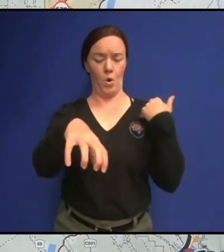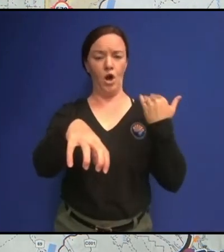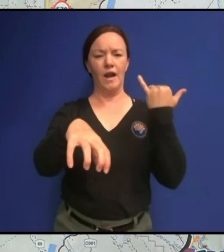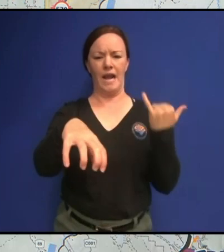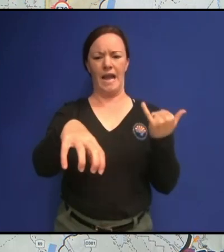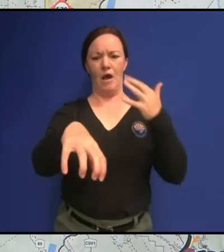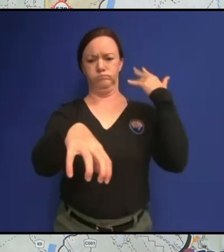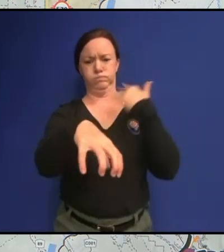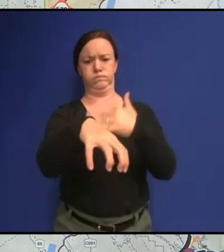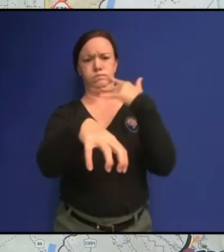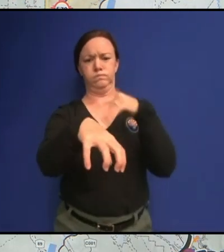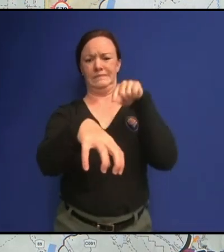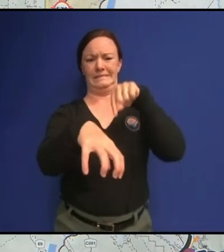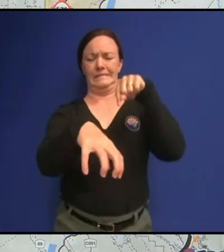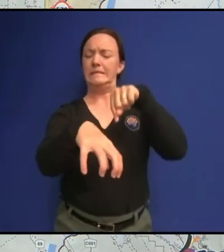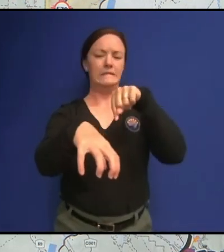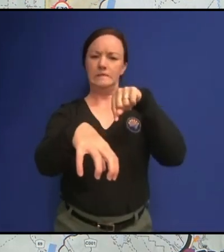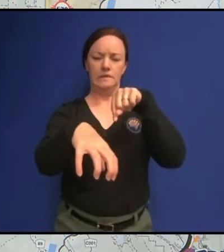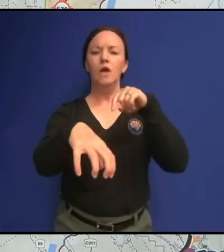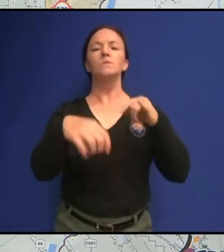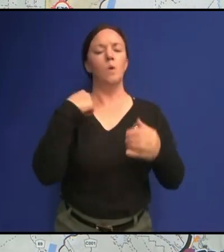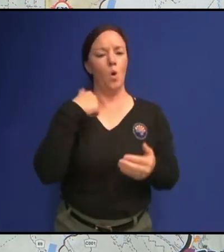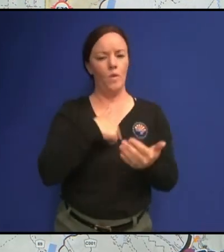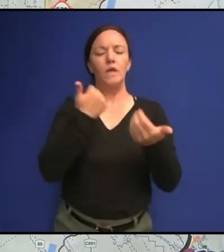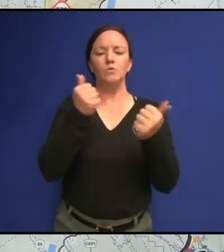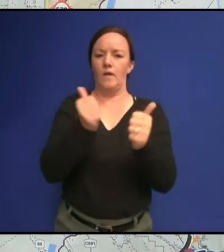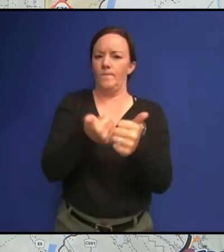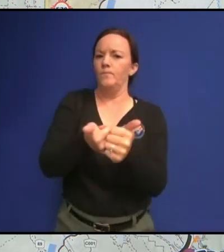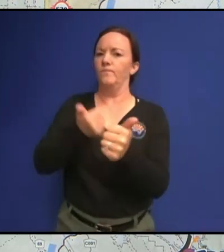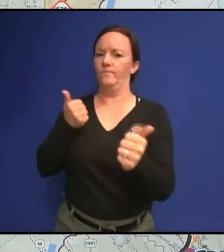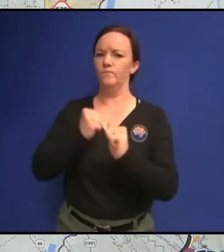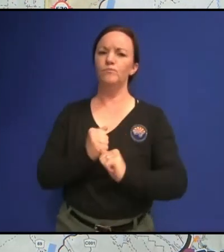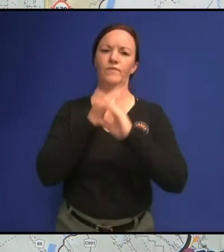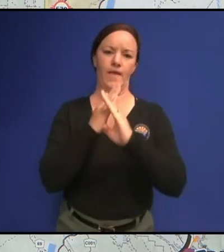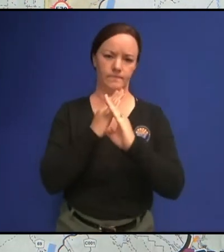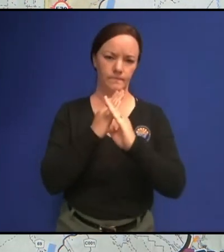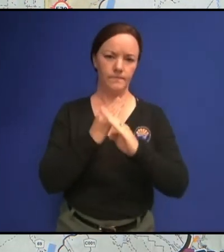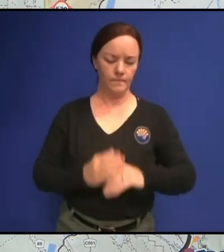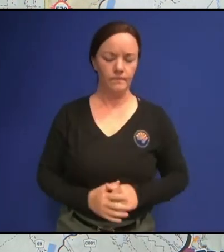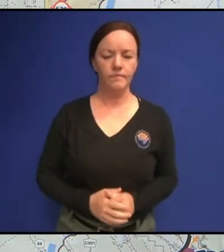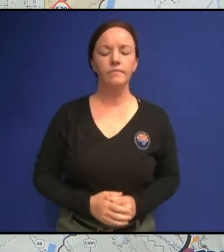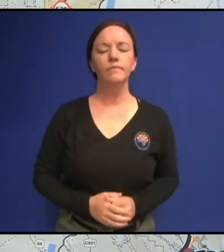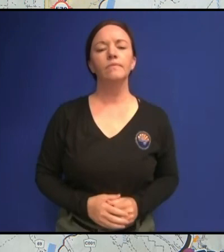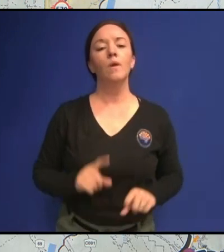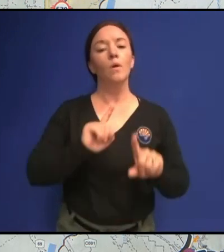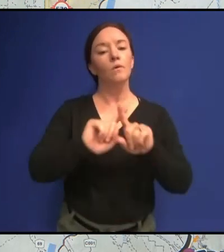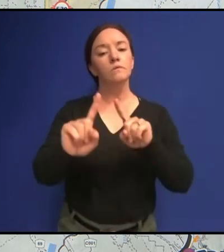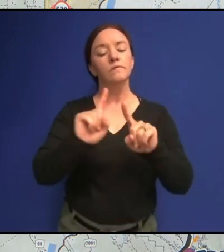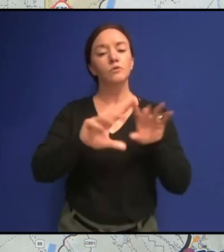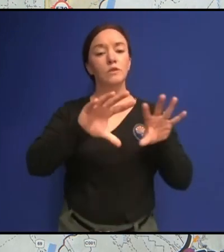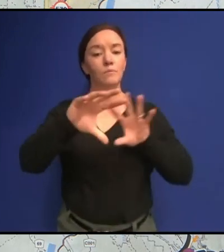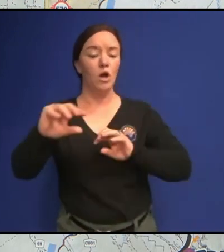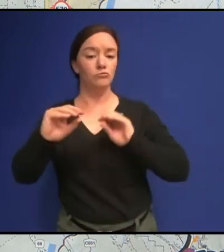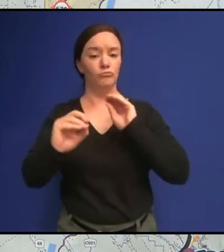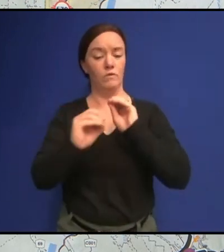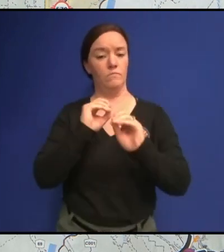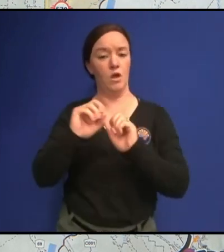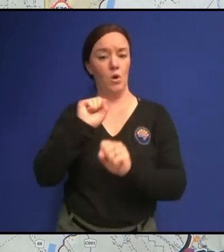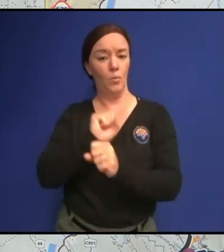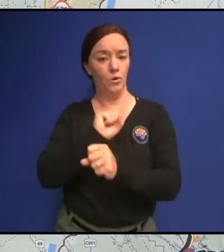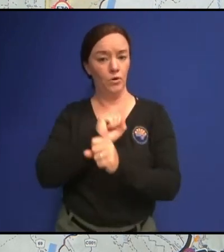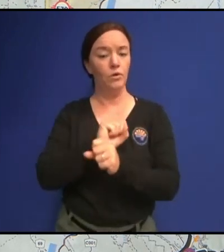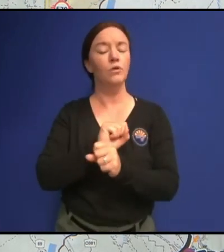back of their yard. So as we look at all those different suppression repair work, we're making sure that we have